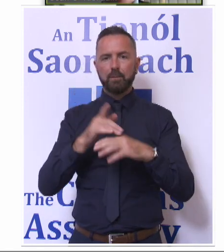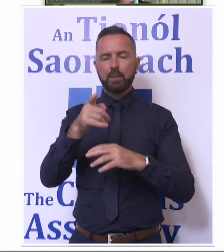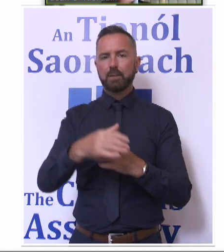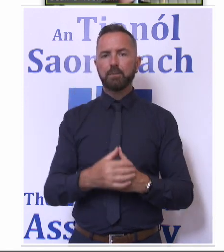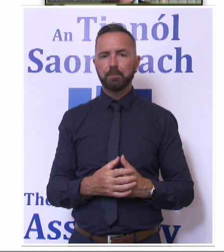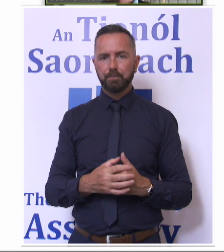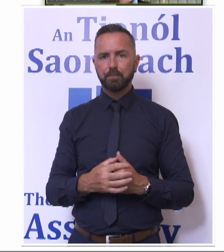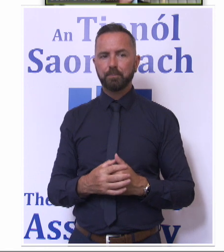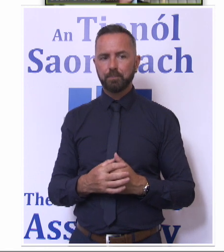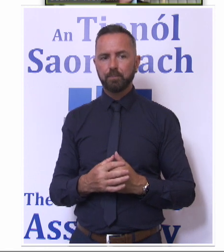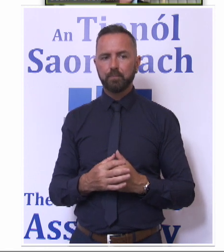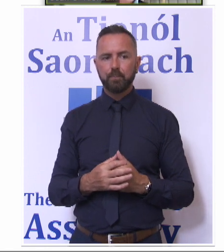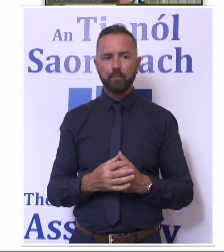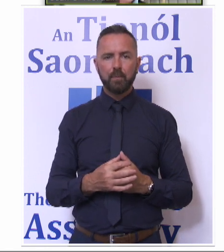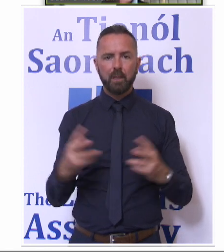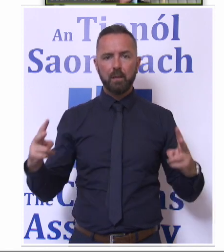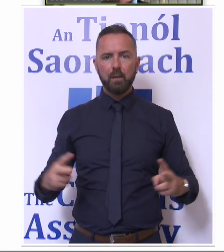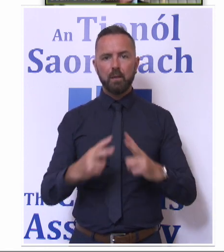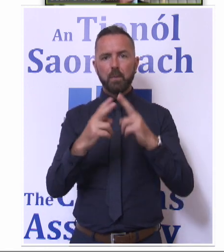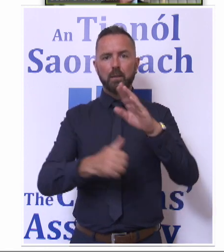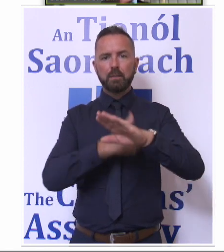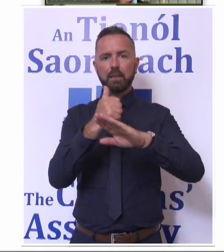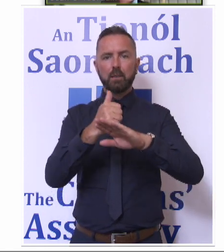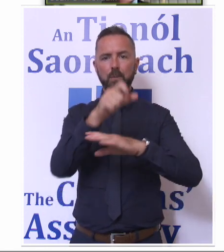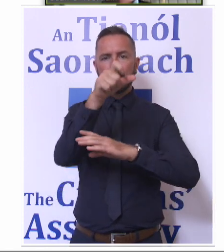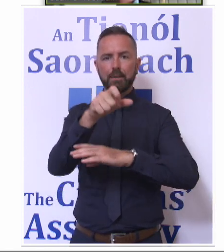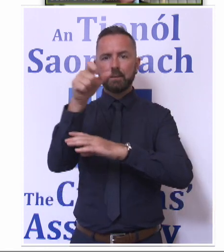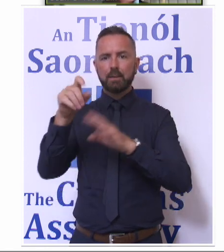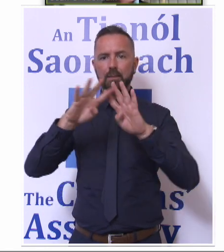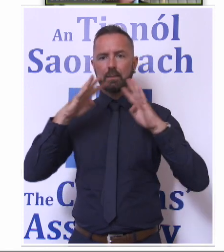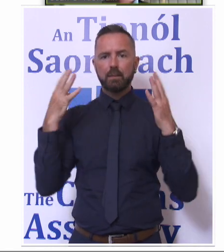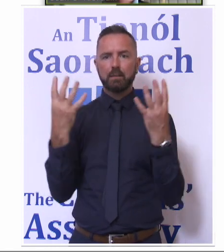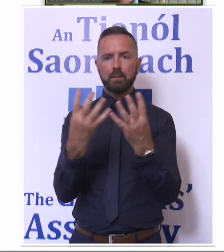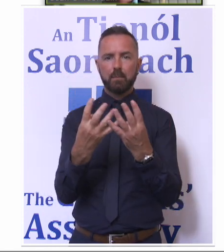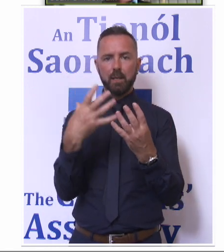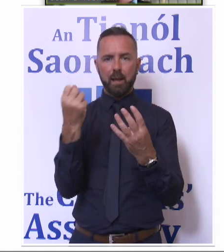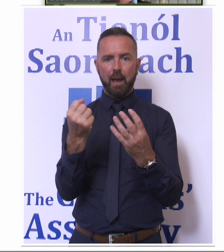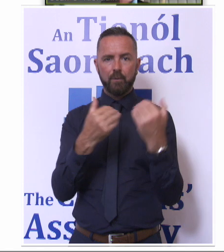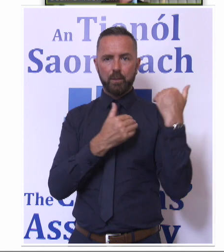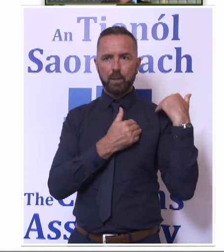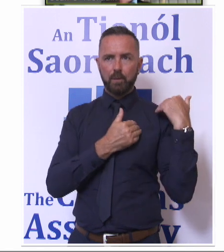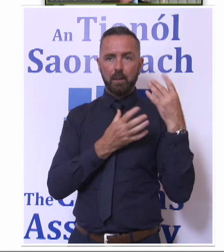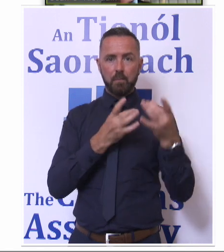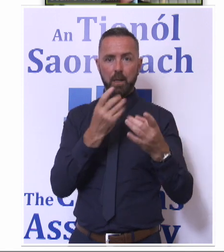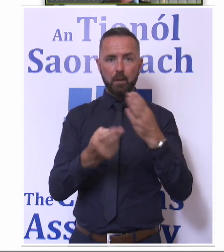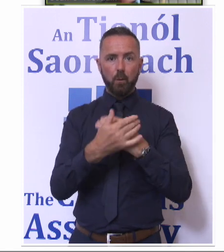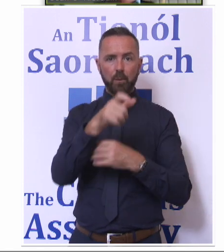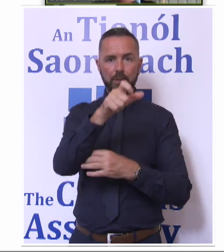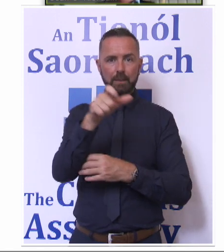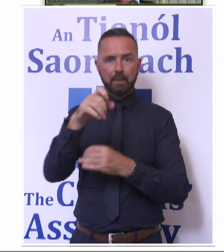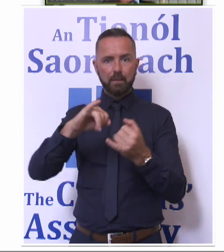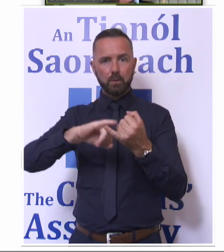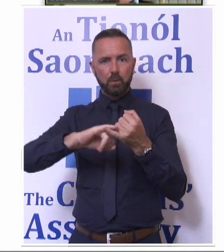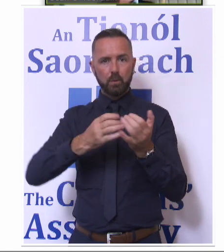up, the Citizens Assembly, which has statutory responsibilities made up of citizens who would guide and